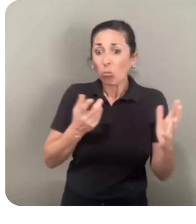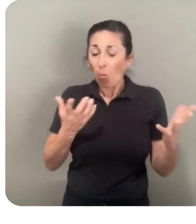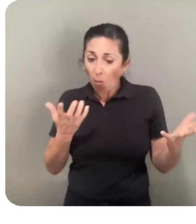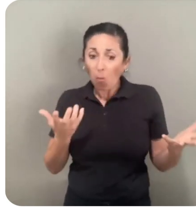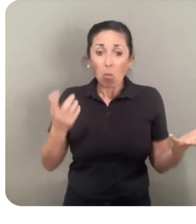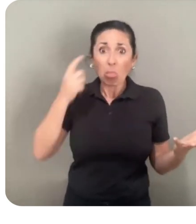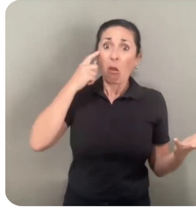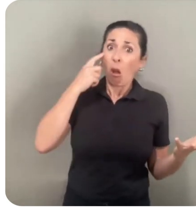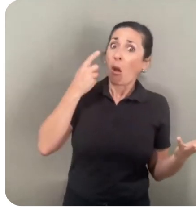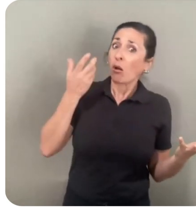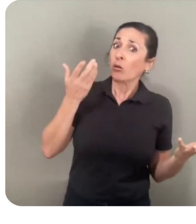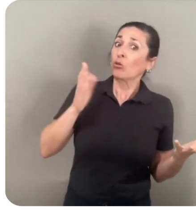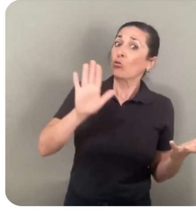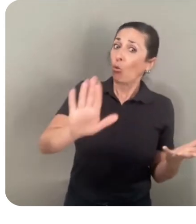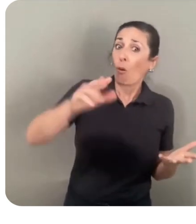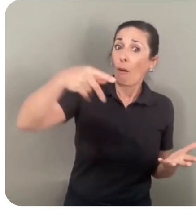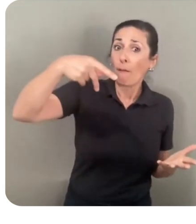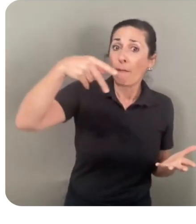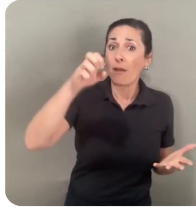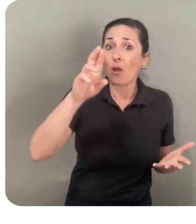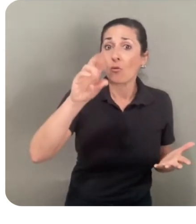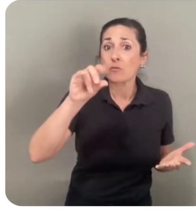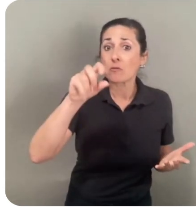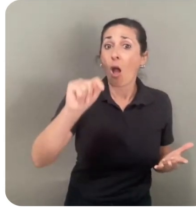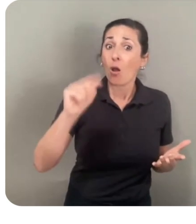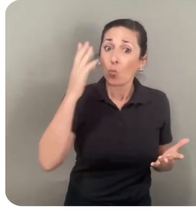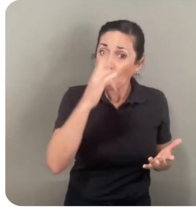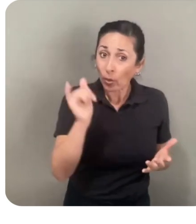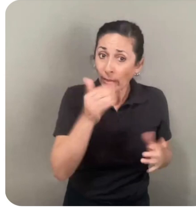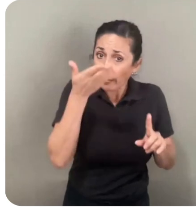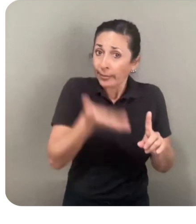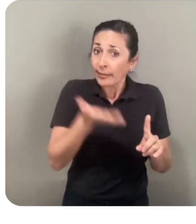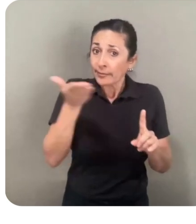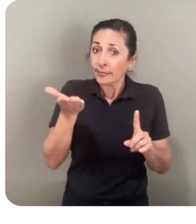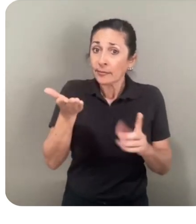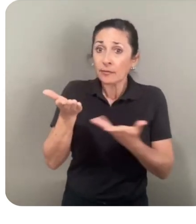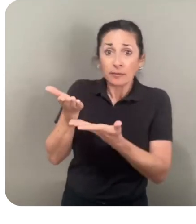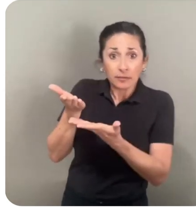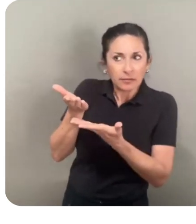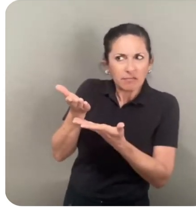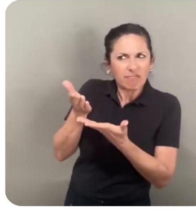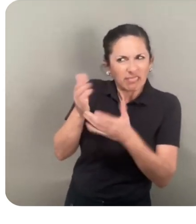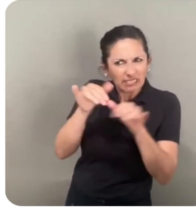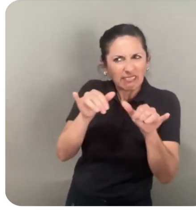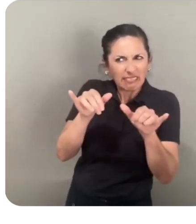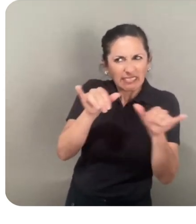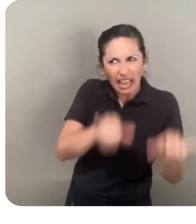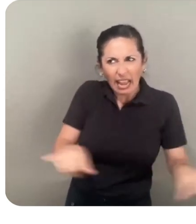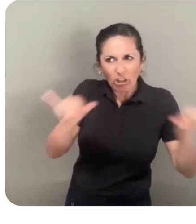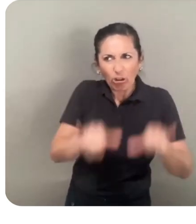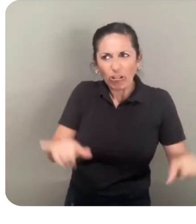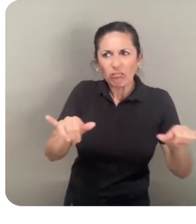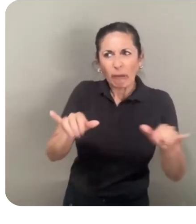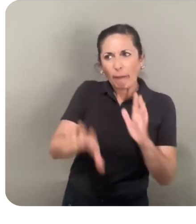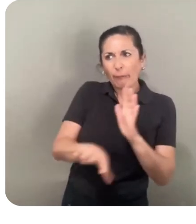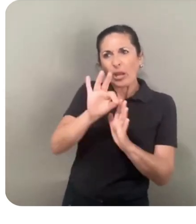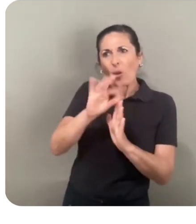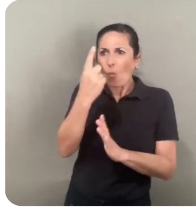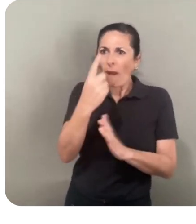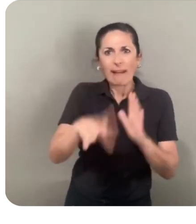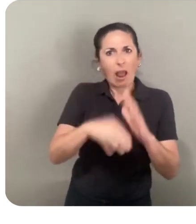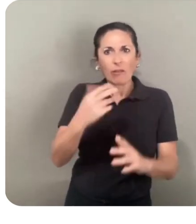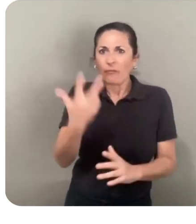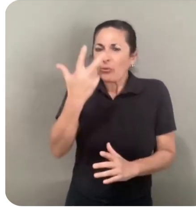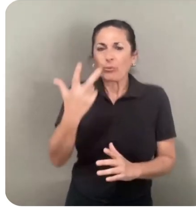this was how your Peridot would look. It's a standard pick one of 3 options. It's beautifully designed